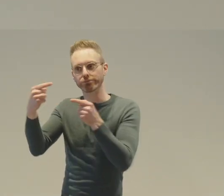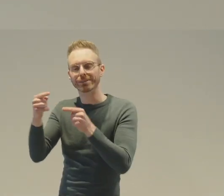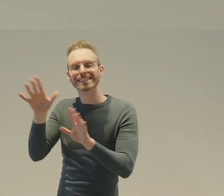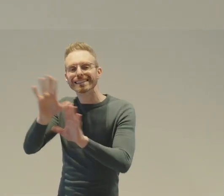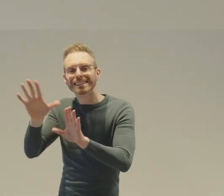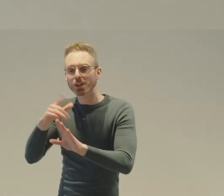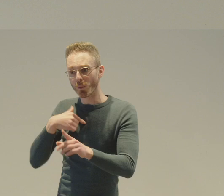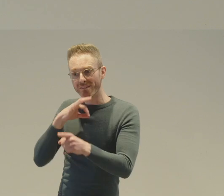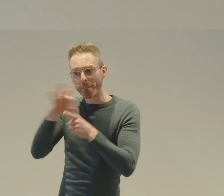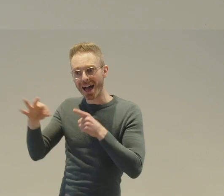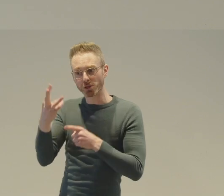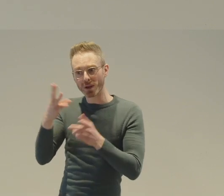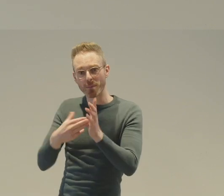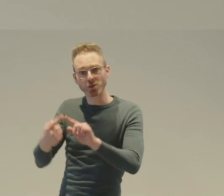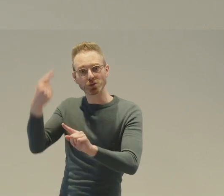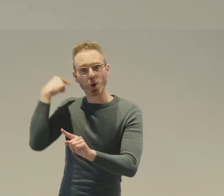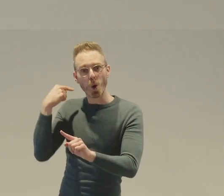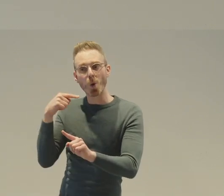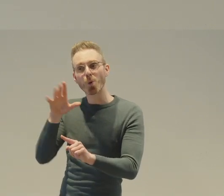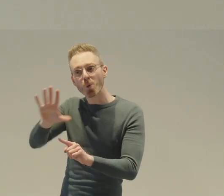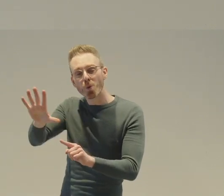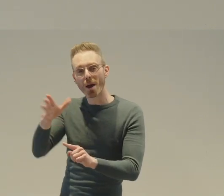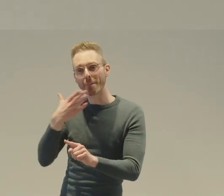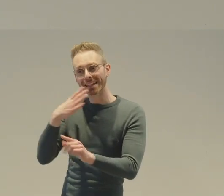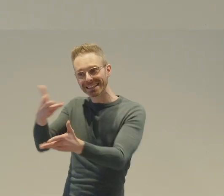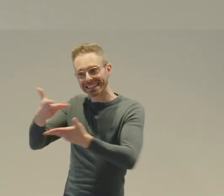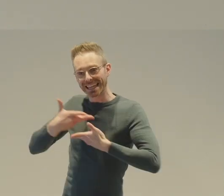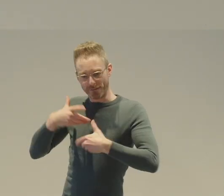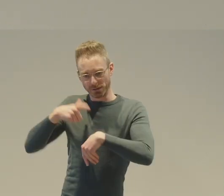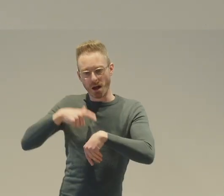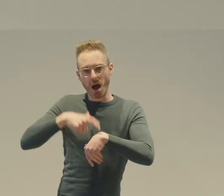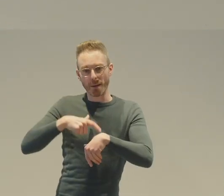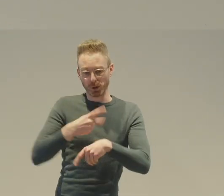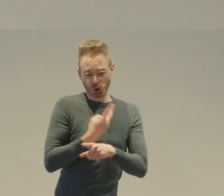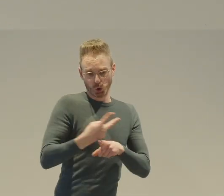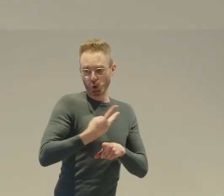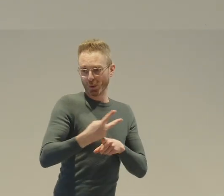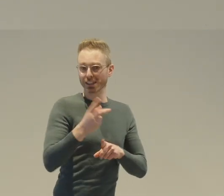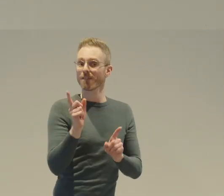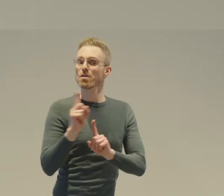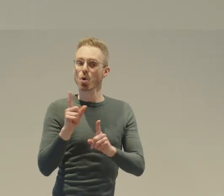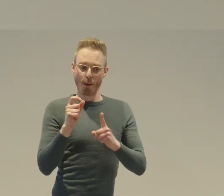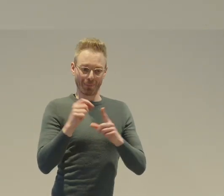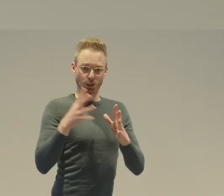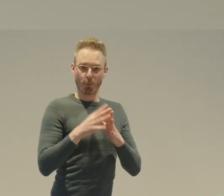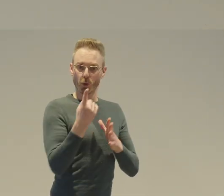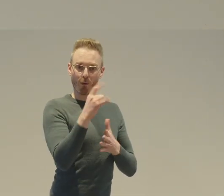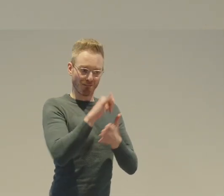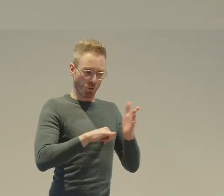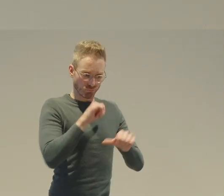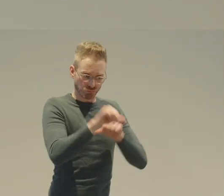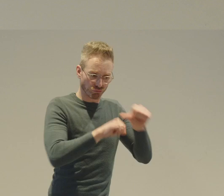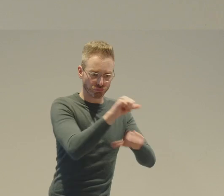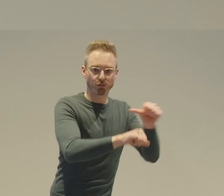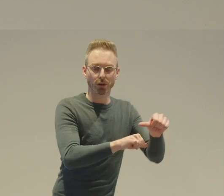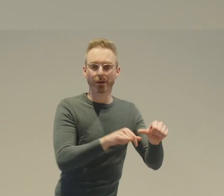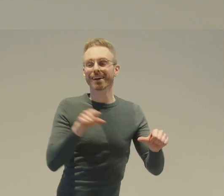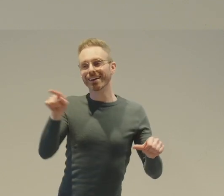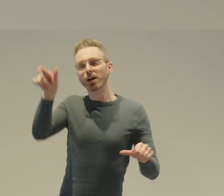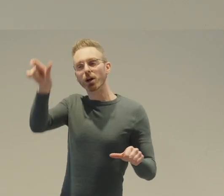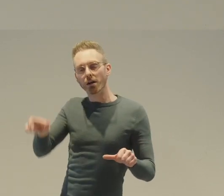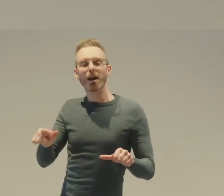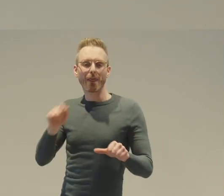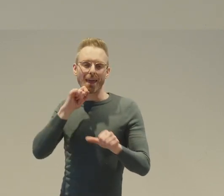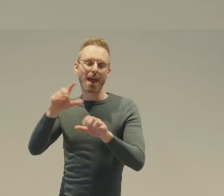ago. The unique tax reference number is coming. Can you just give us 2 weeks? Can you just give us 2 more weeks? And again, they're humans. Often they